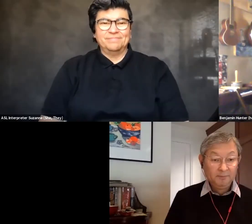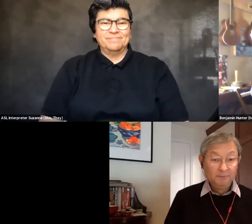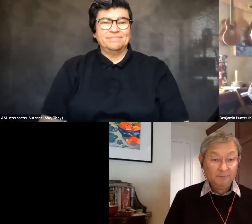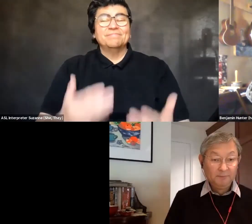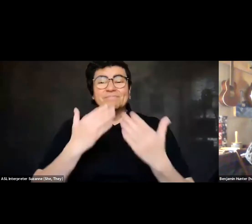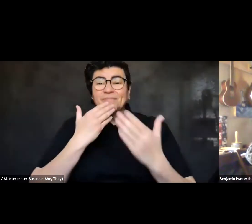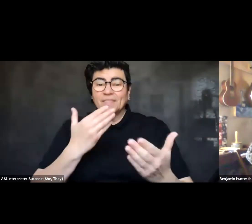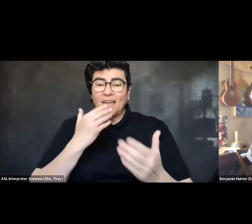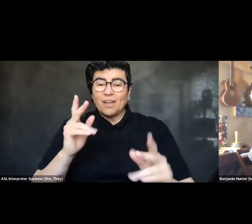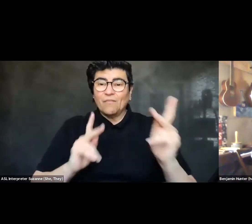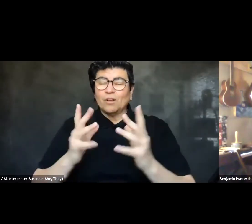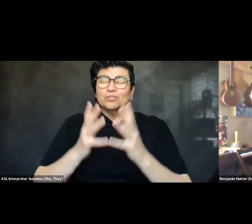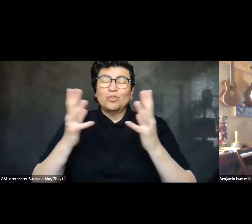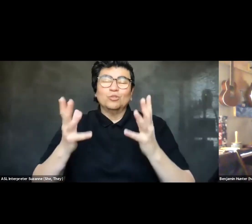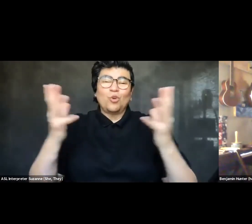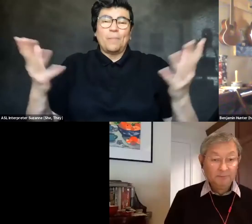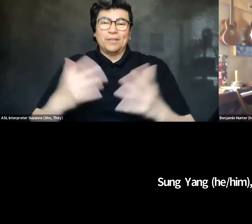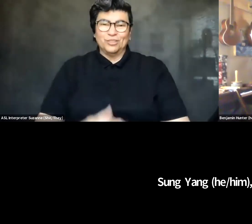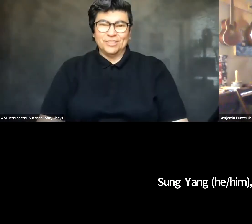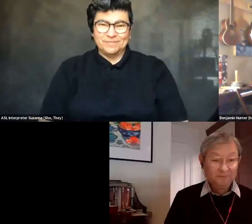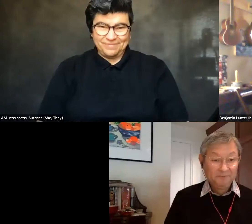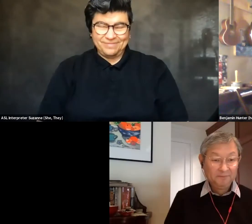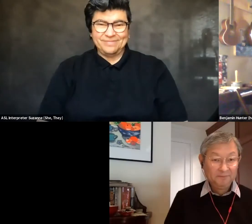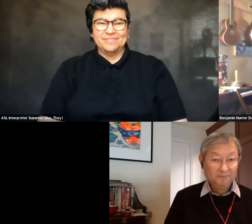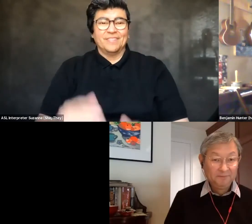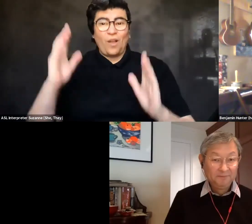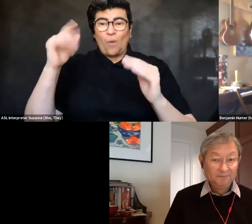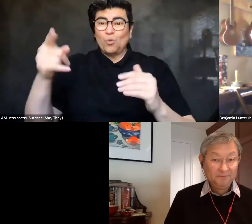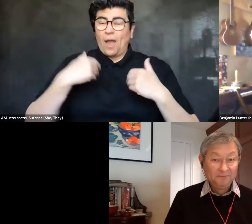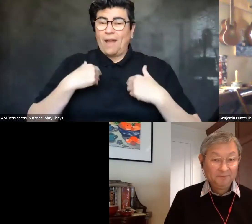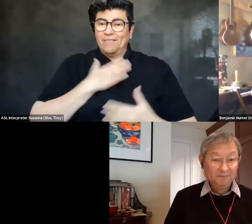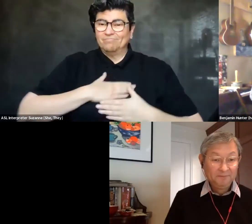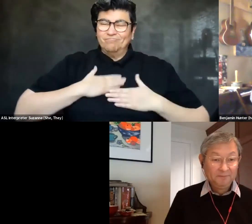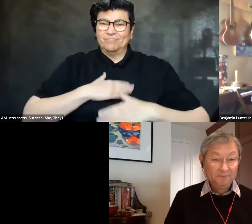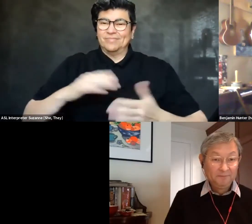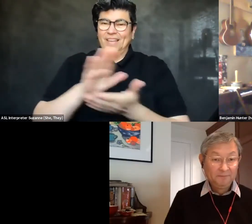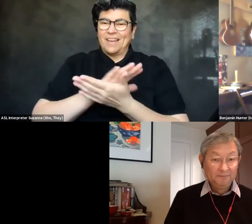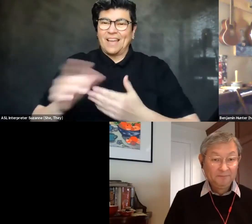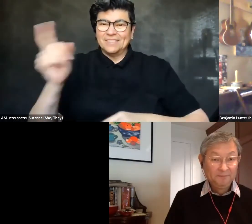Thank you, folks, so very much. Hope you guys have a nice day.